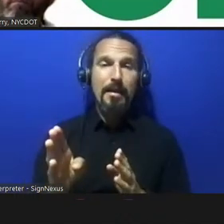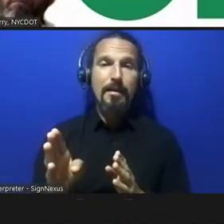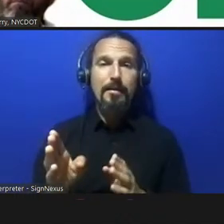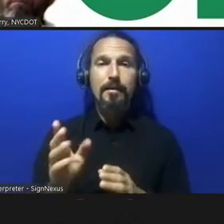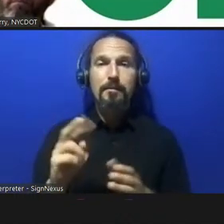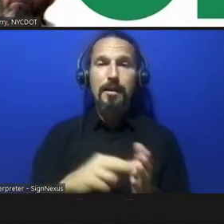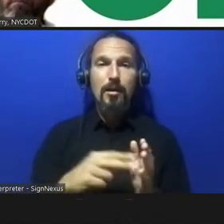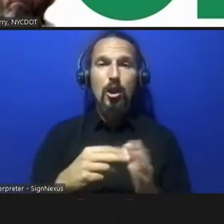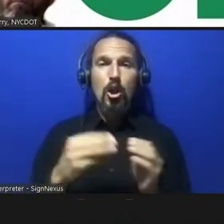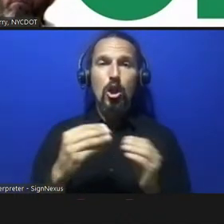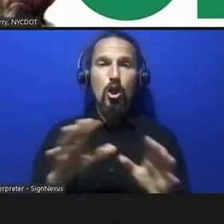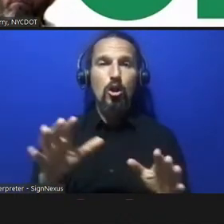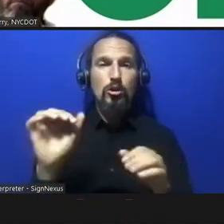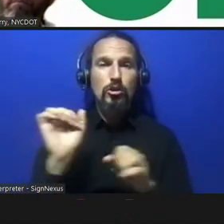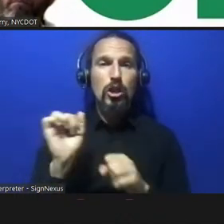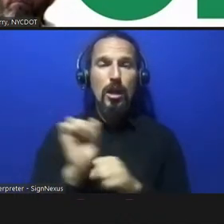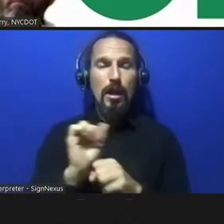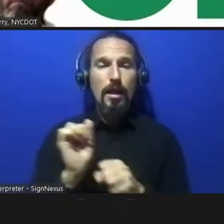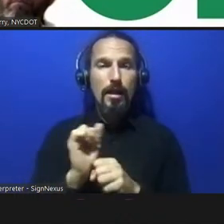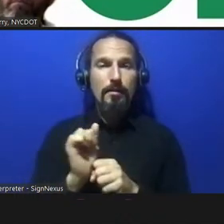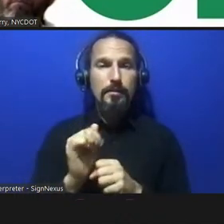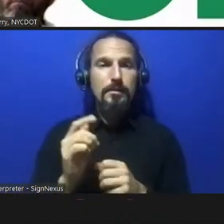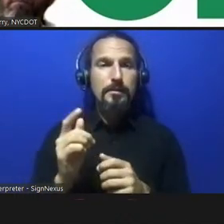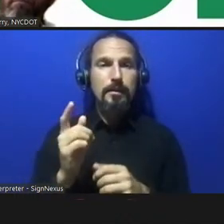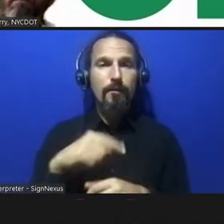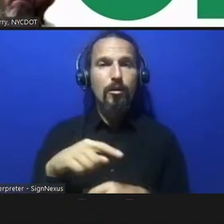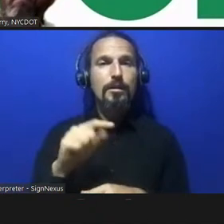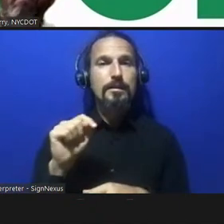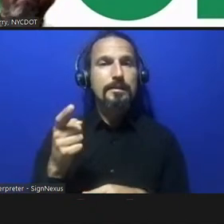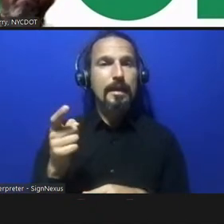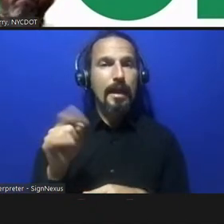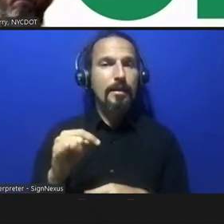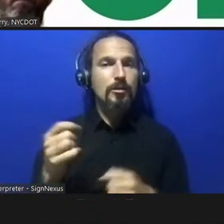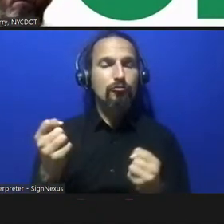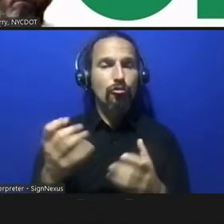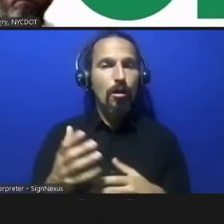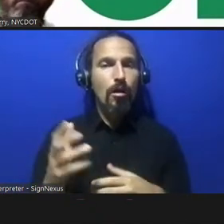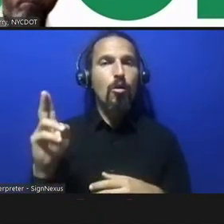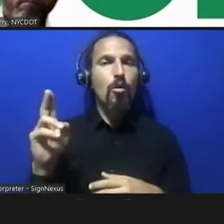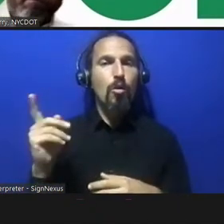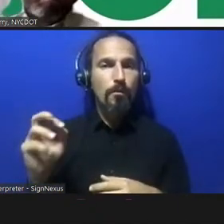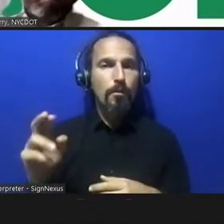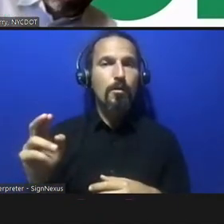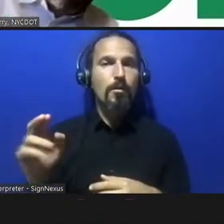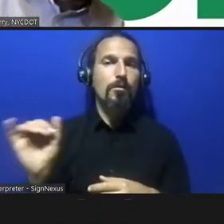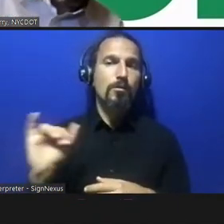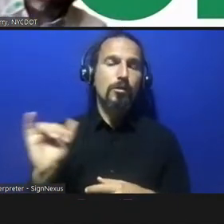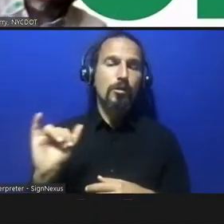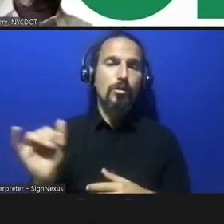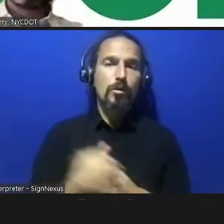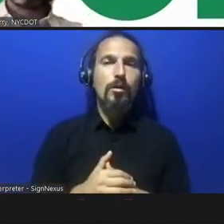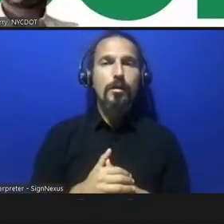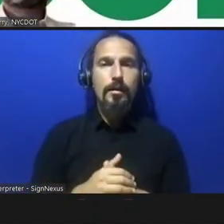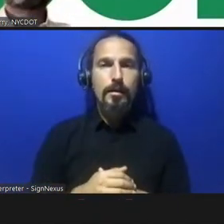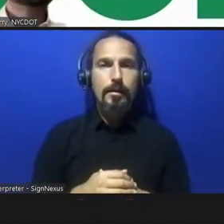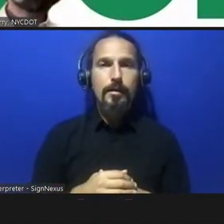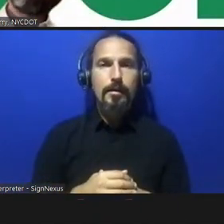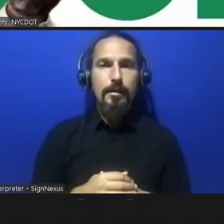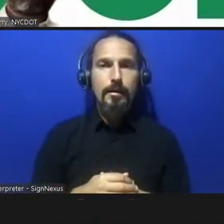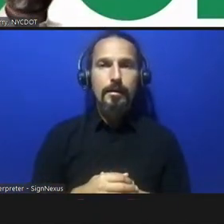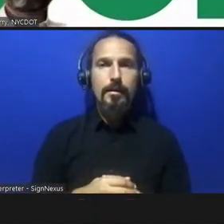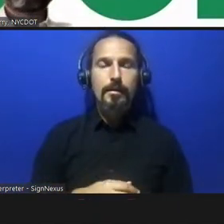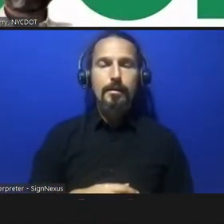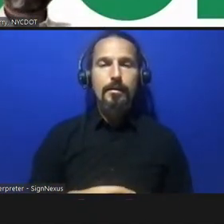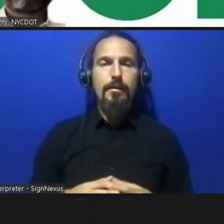jobs from people from from from the taxis from the from the ubers that's going to yeah it's